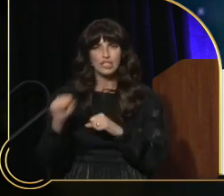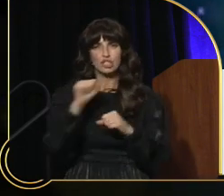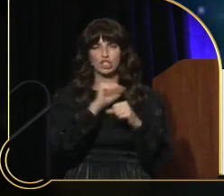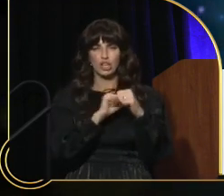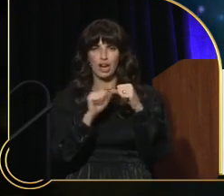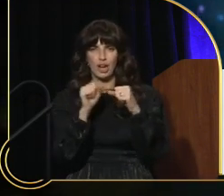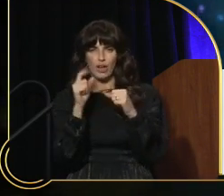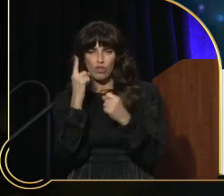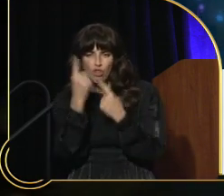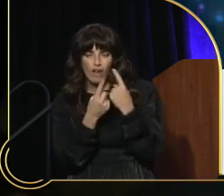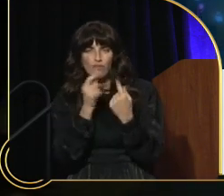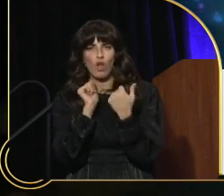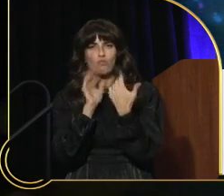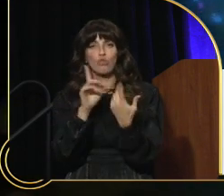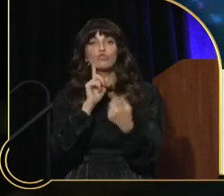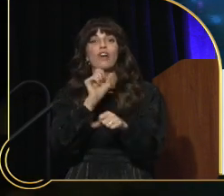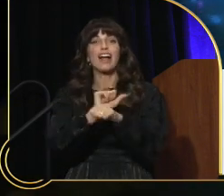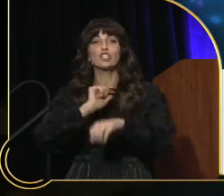the Olmstead case.